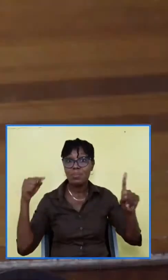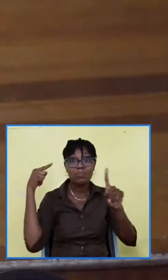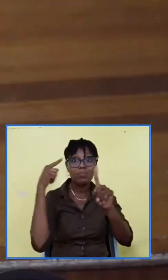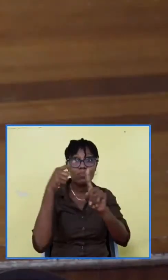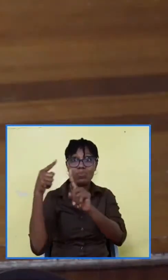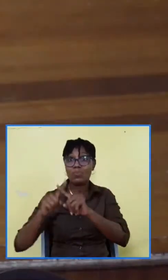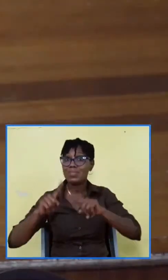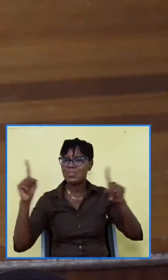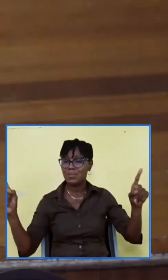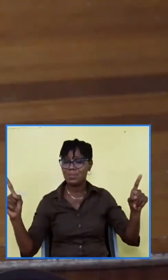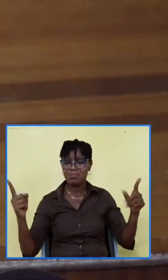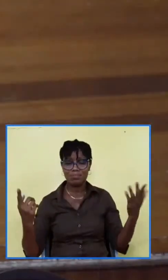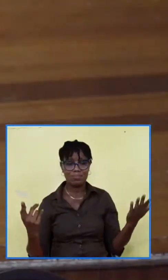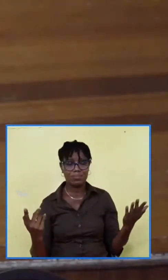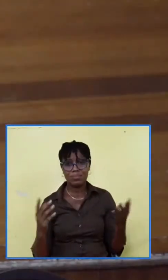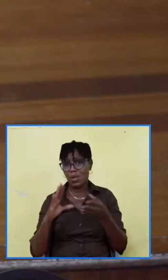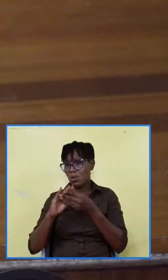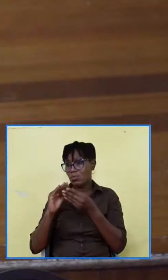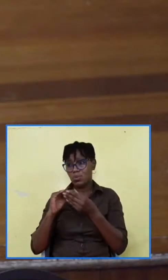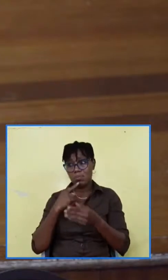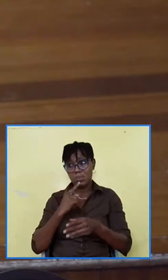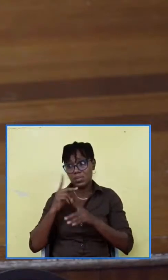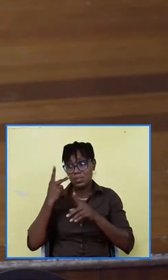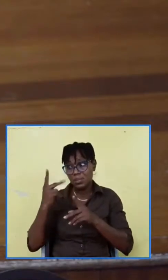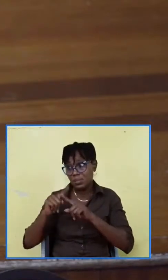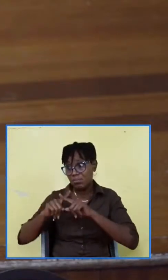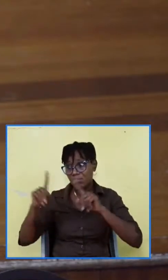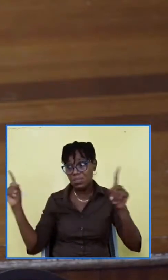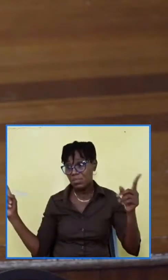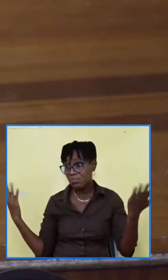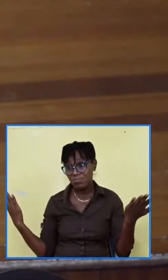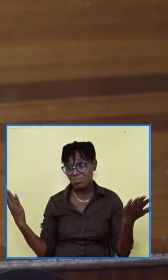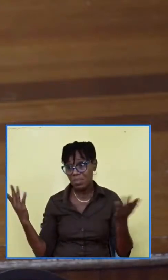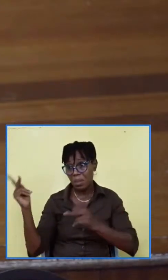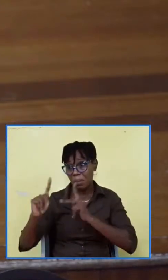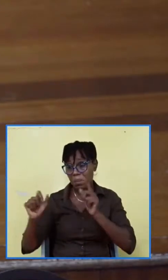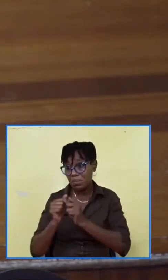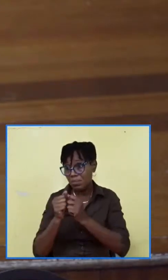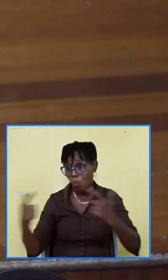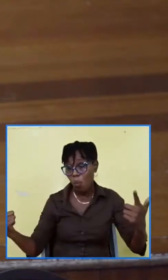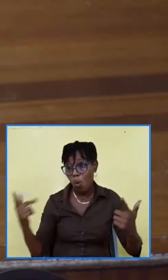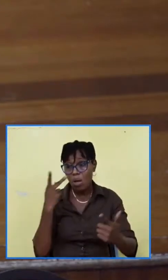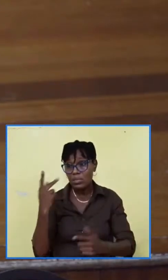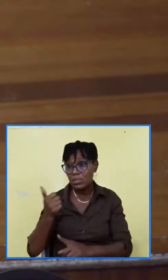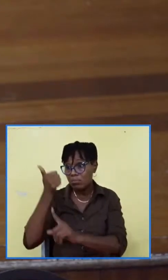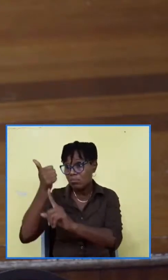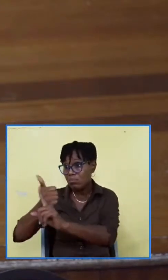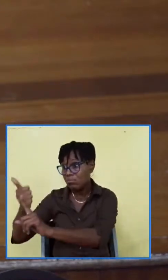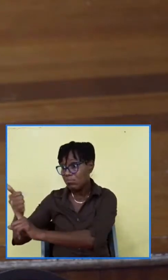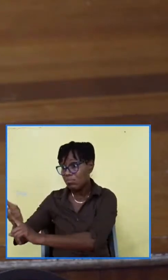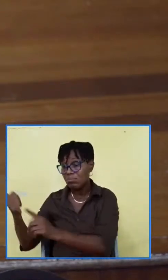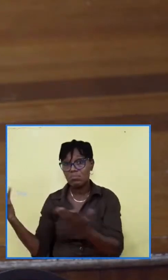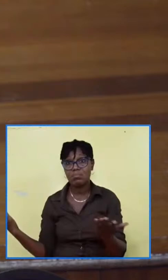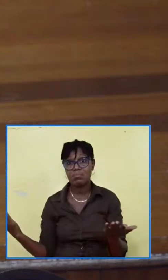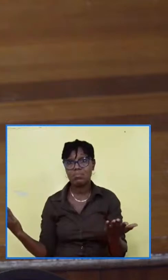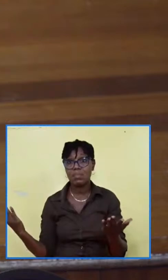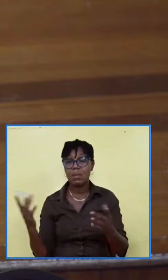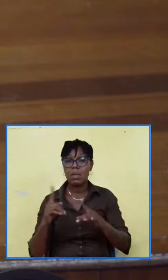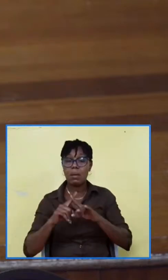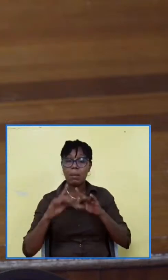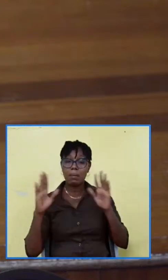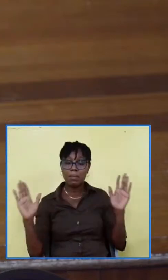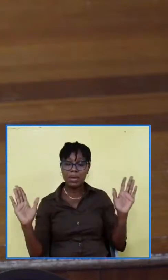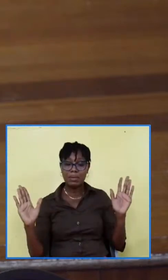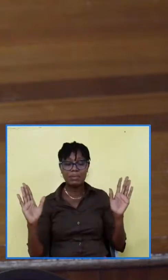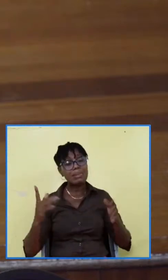don't really see that difference. Because when I see the country at large, I see each and every Barbadian. But that's a matter